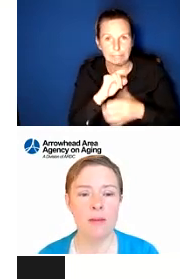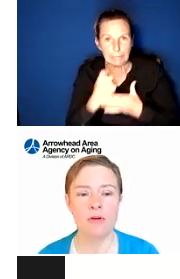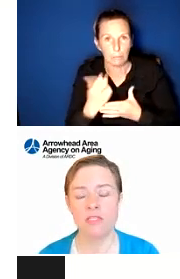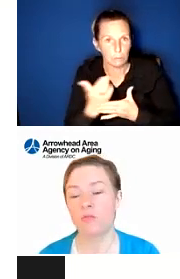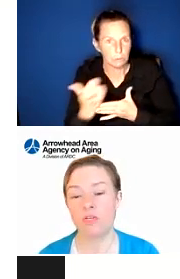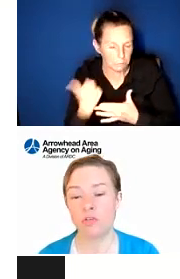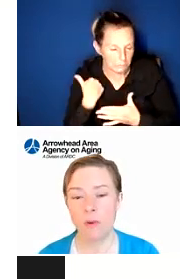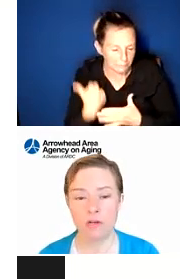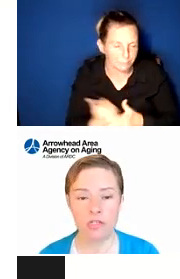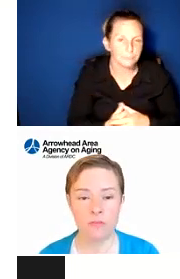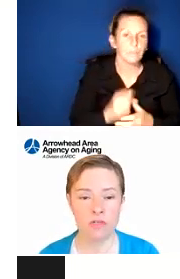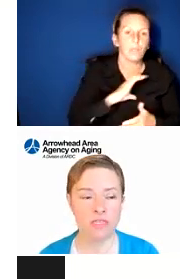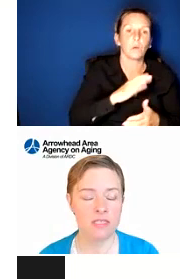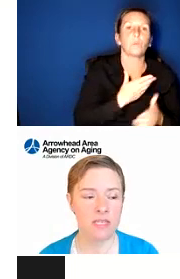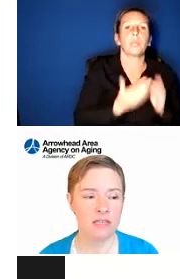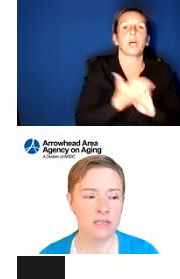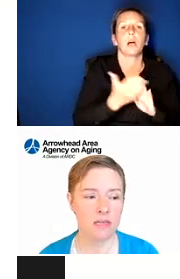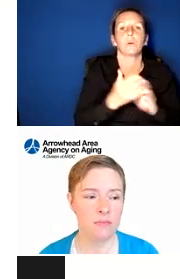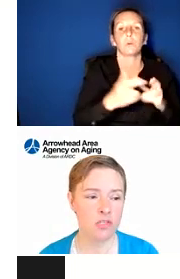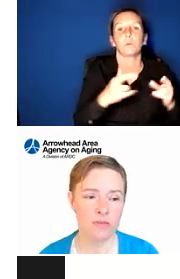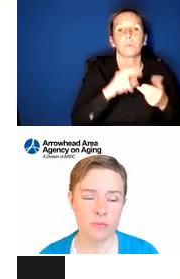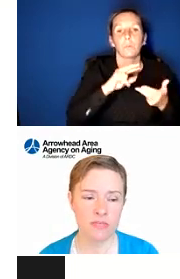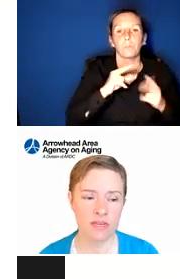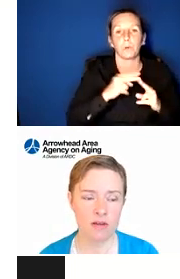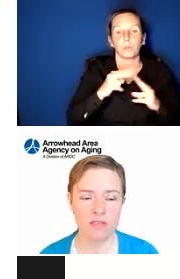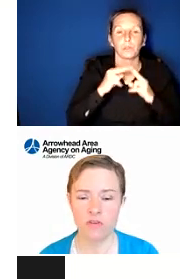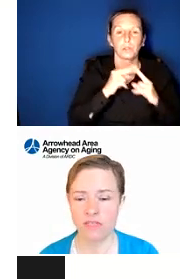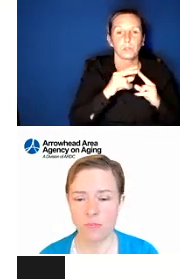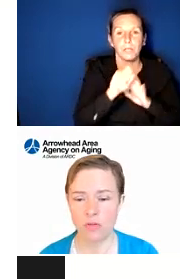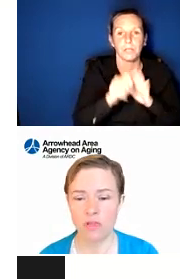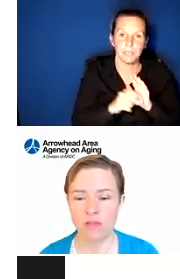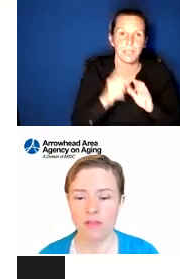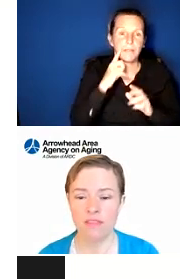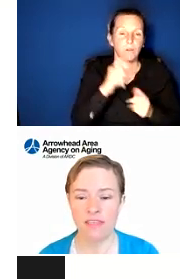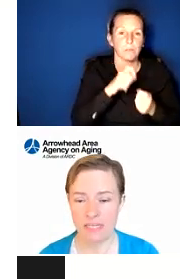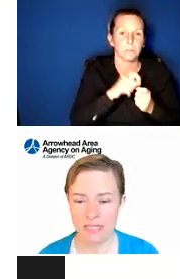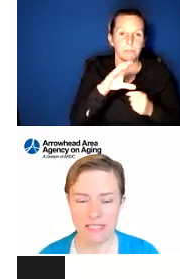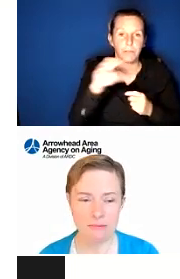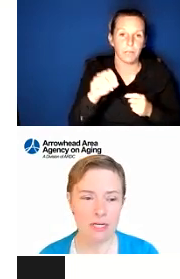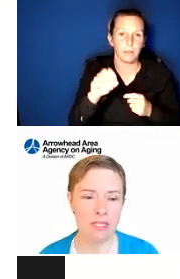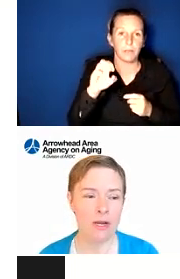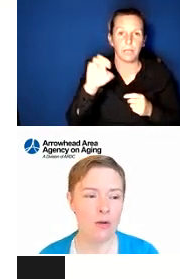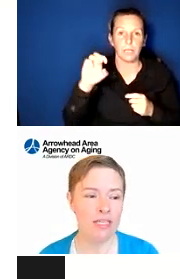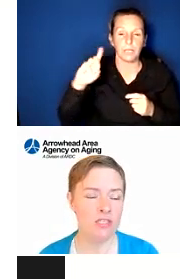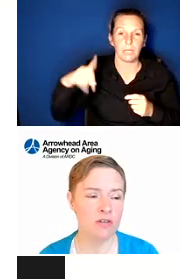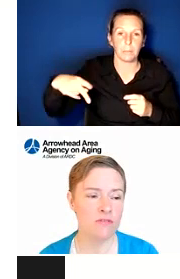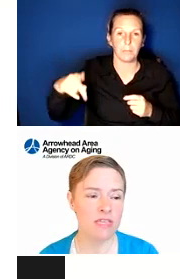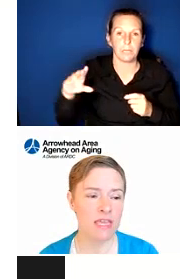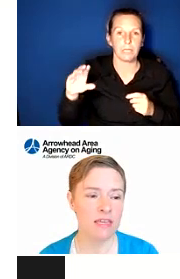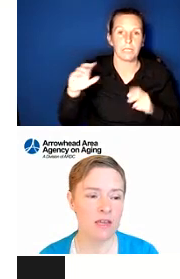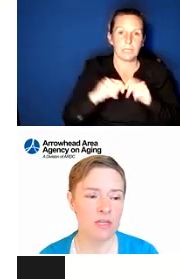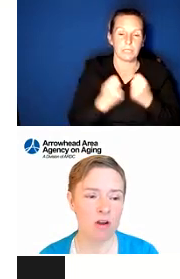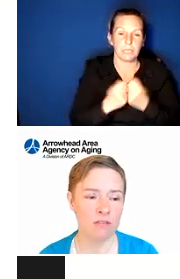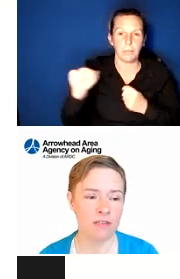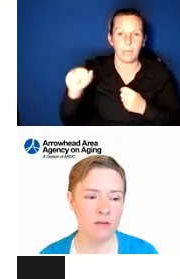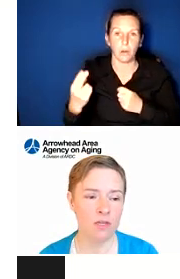program operates through regional partnerships across the state, each serving specific counties. For example, the EDP team here in the Arrowhead serves